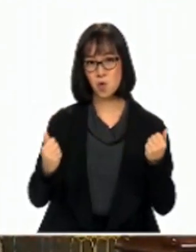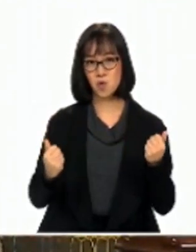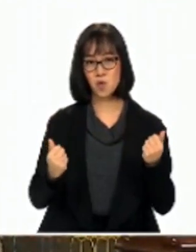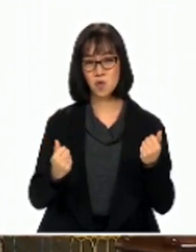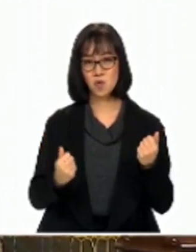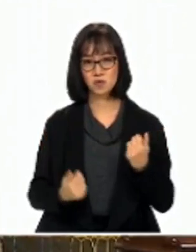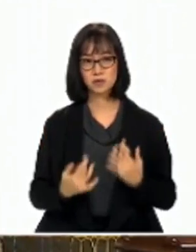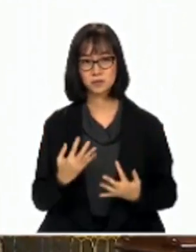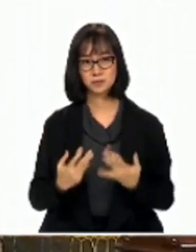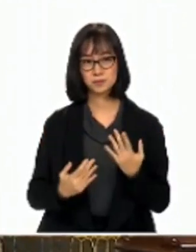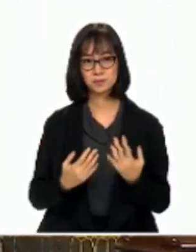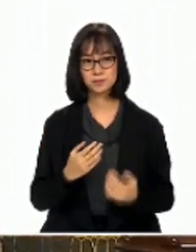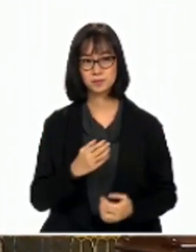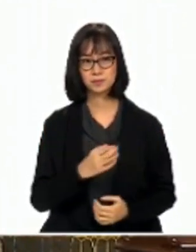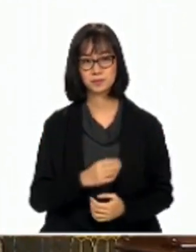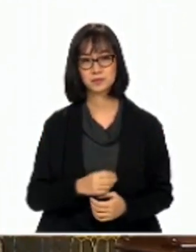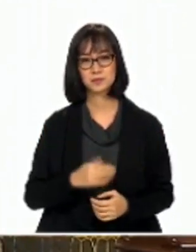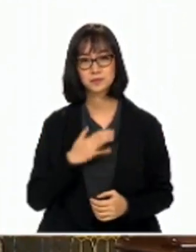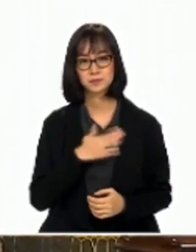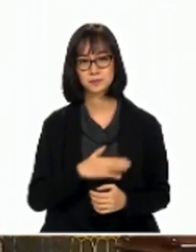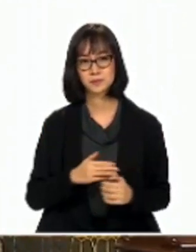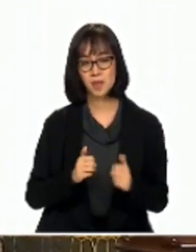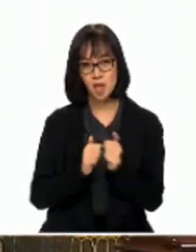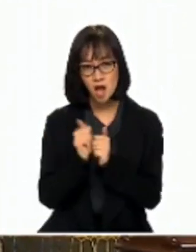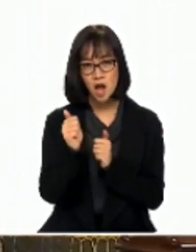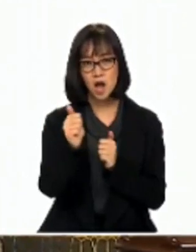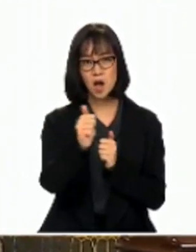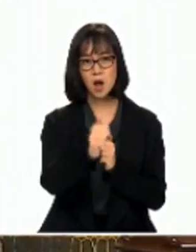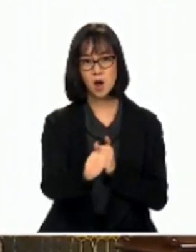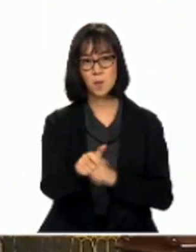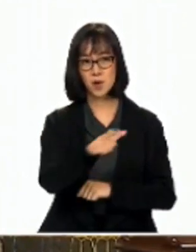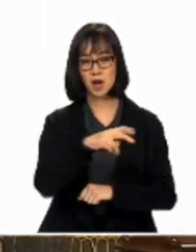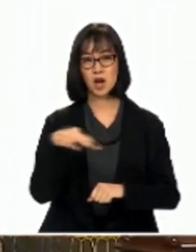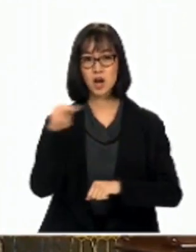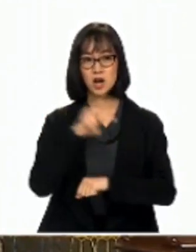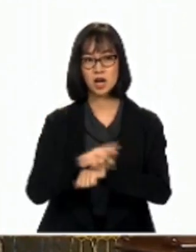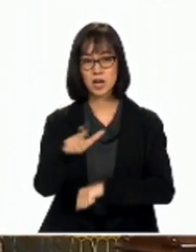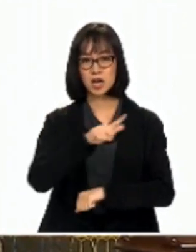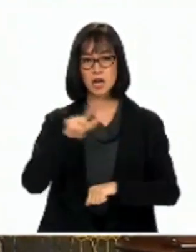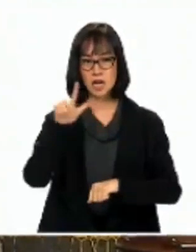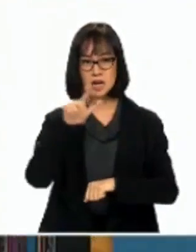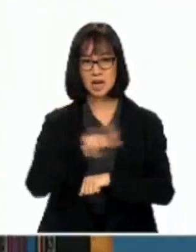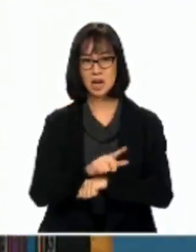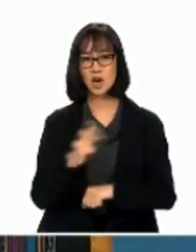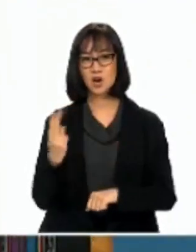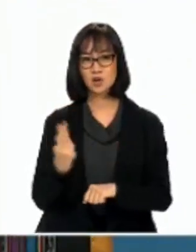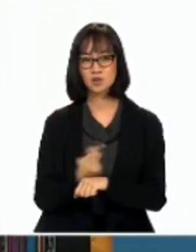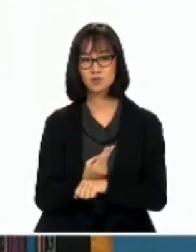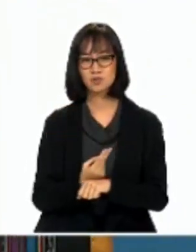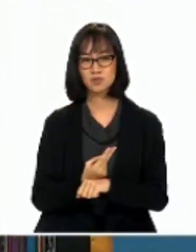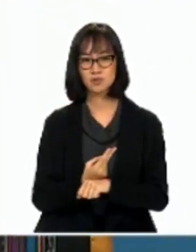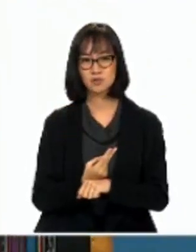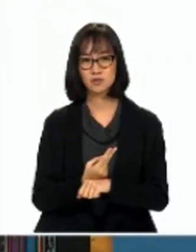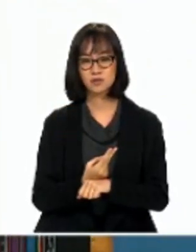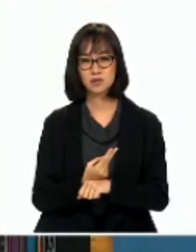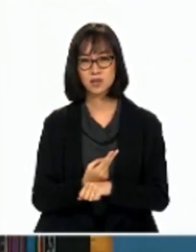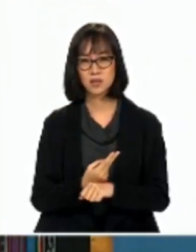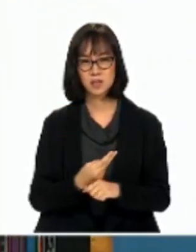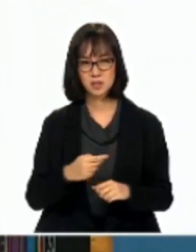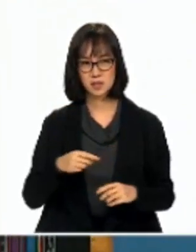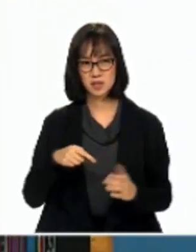pass the National Land Use Act or NLUA within this year. Pakilang